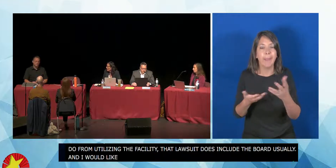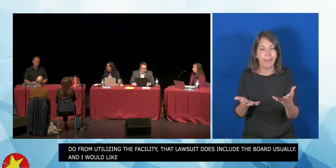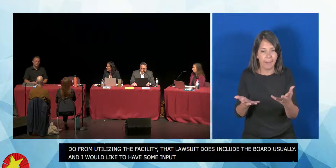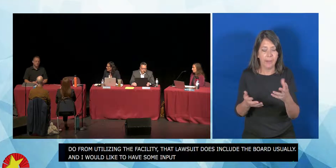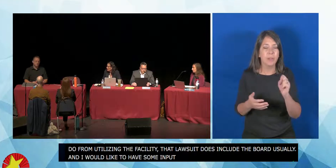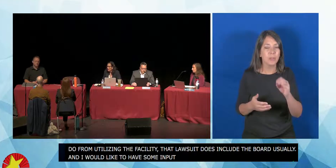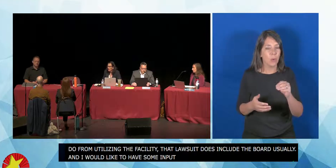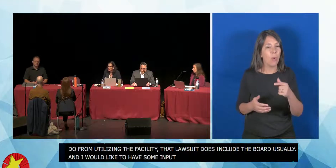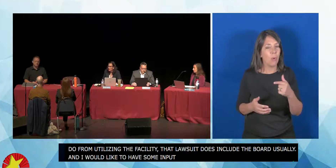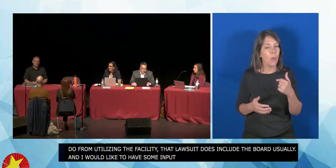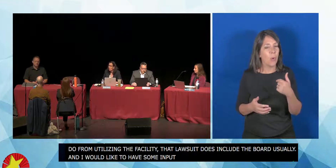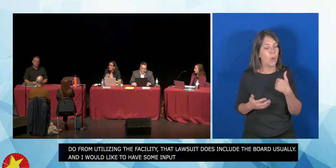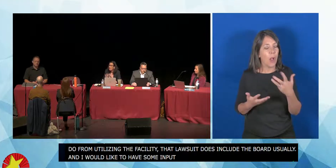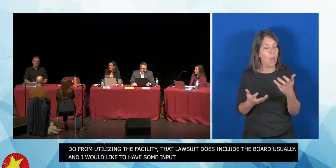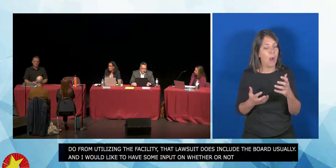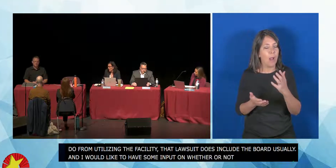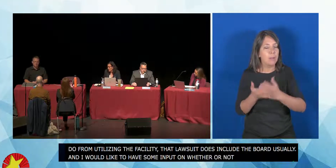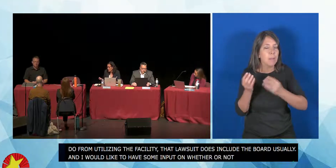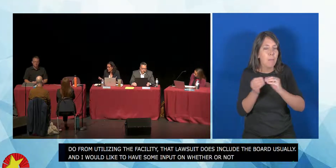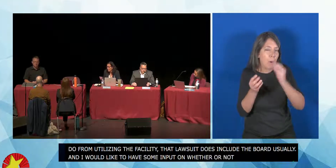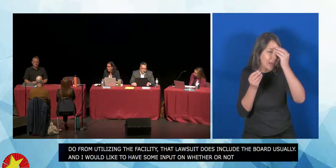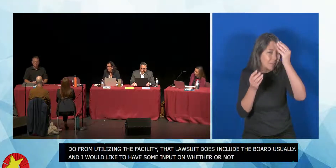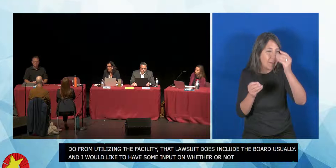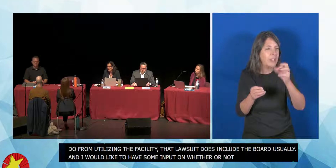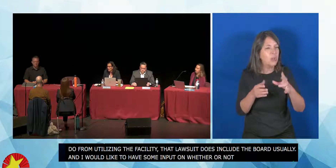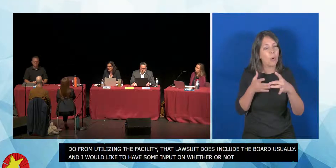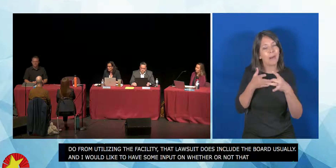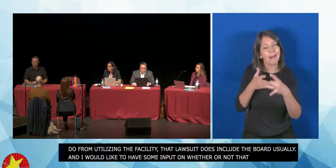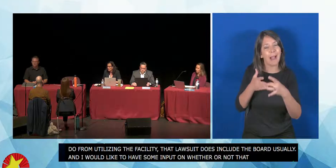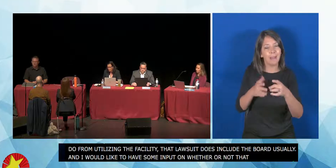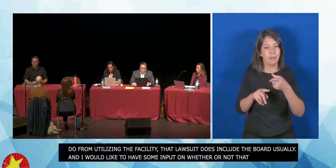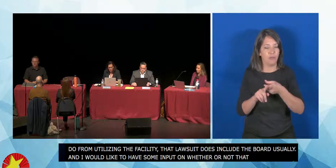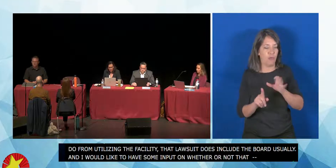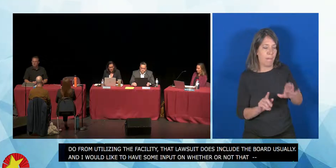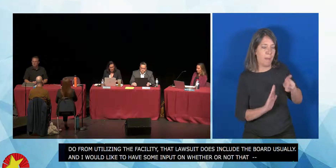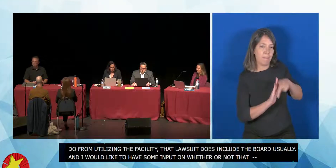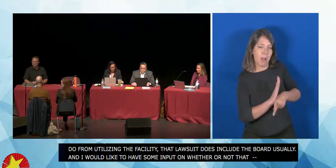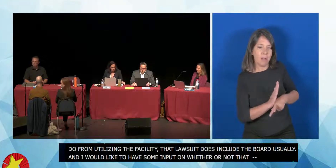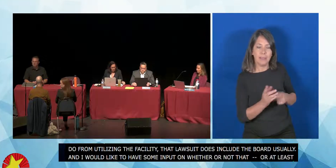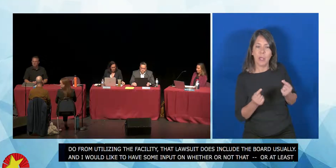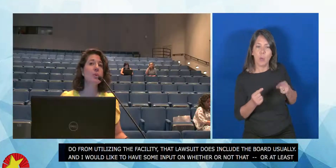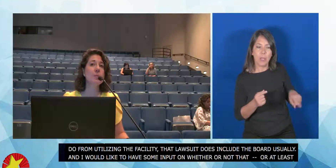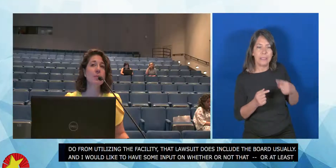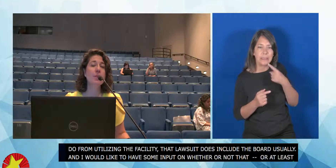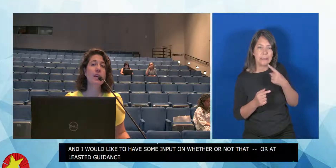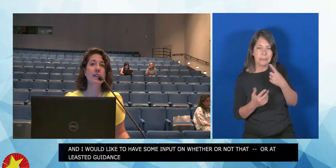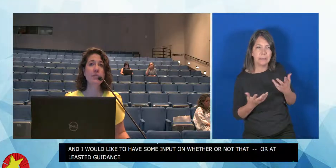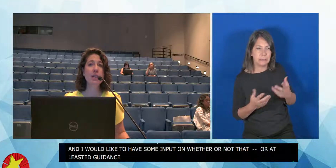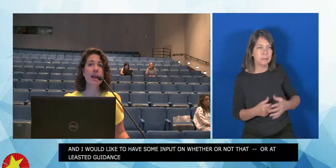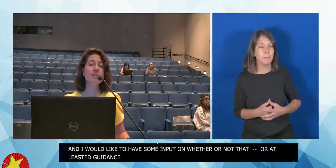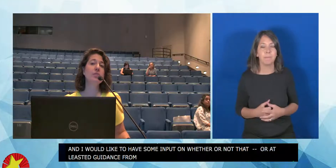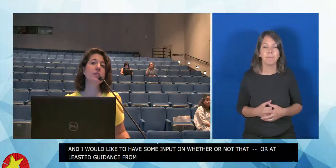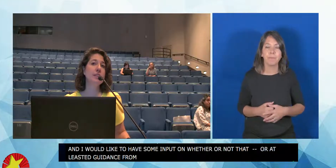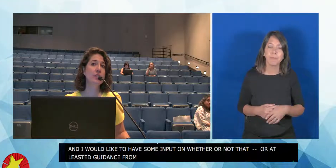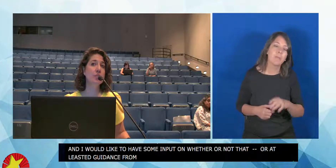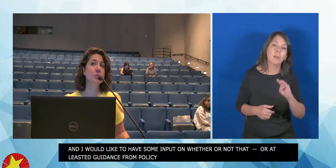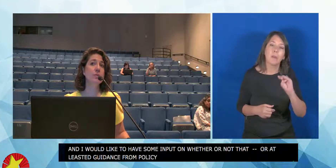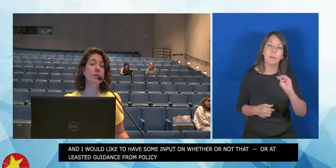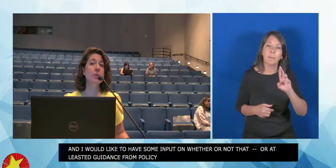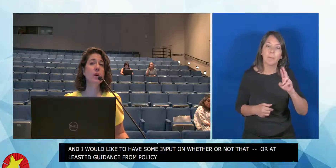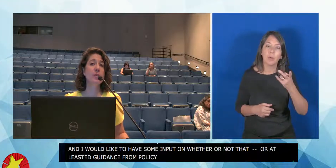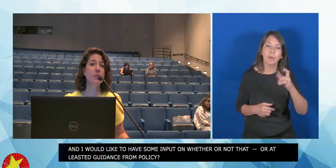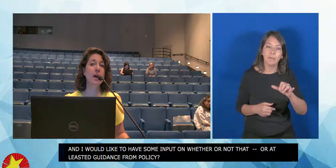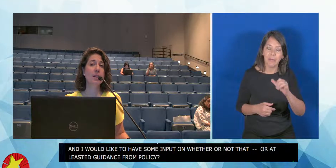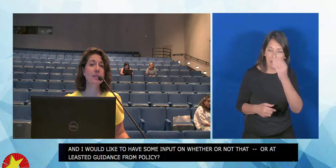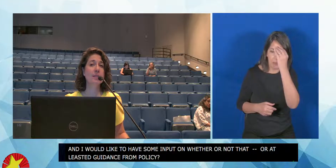that's, or at least some guidance from policy. Board Member Kneifel, after an initial